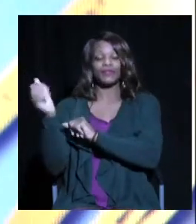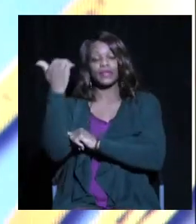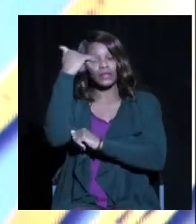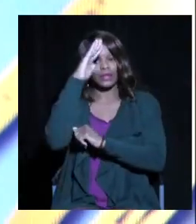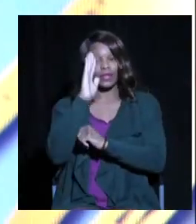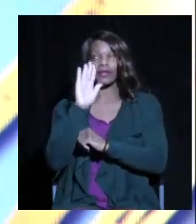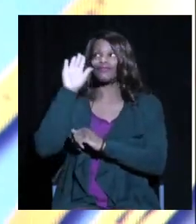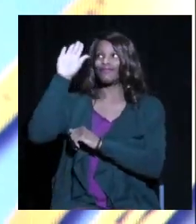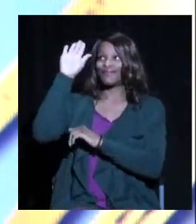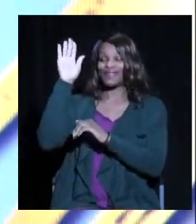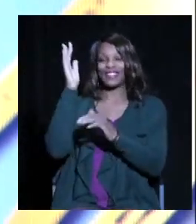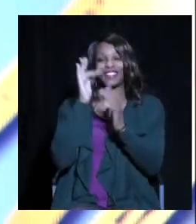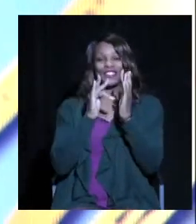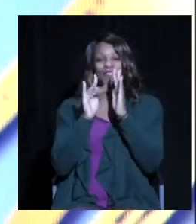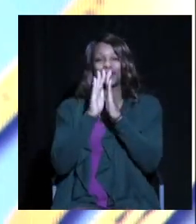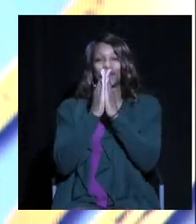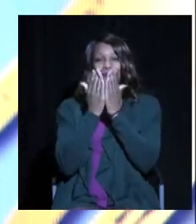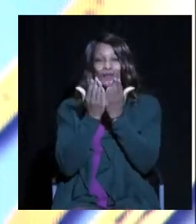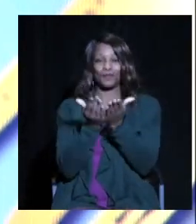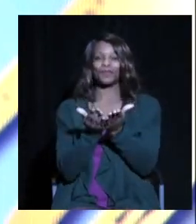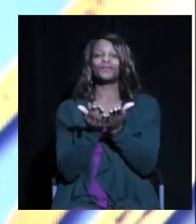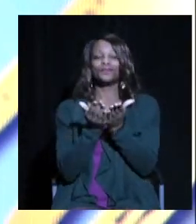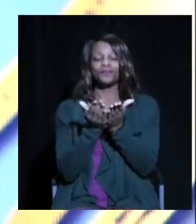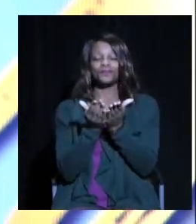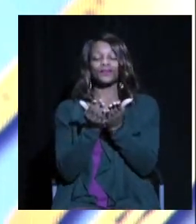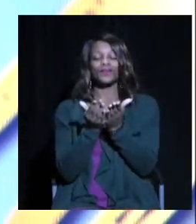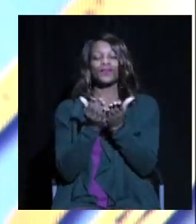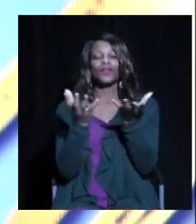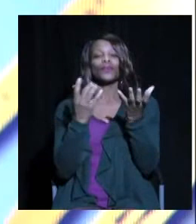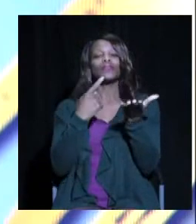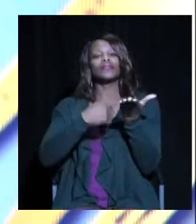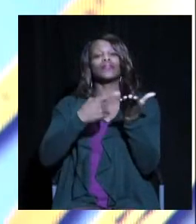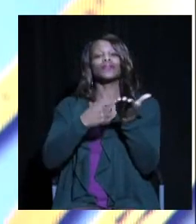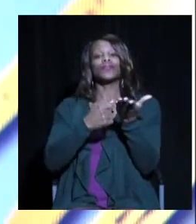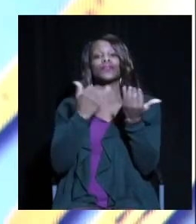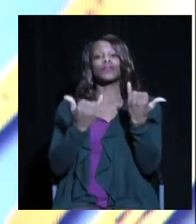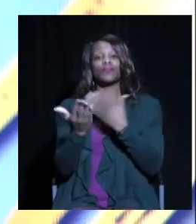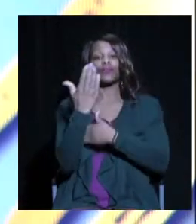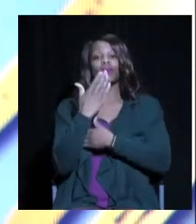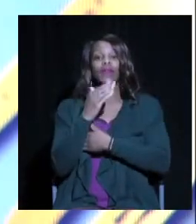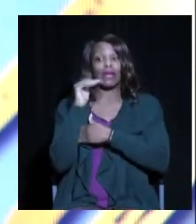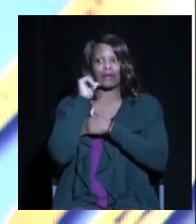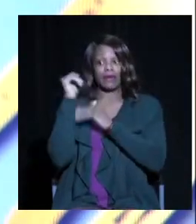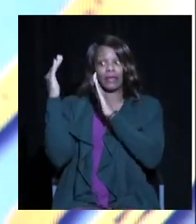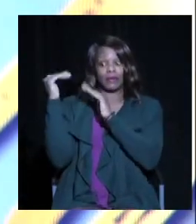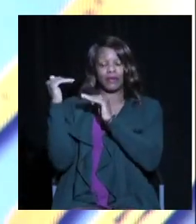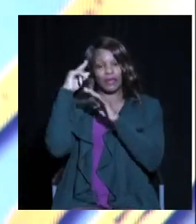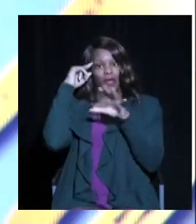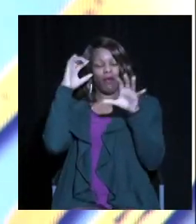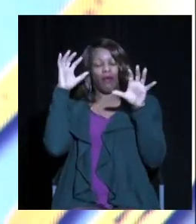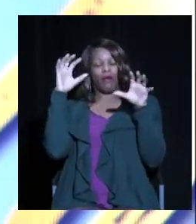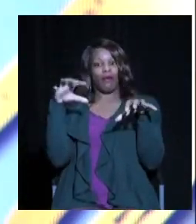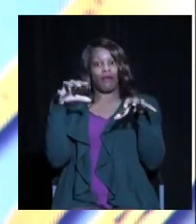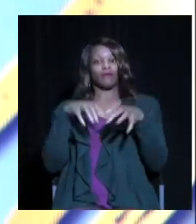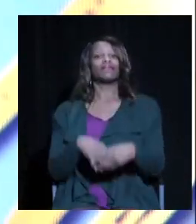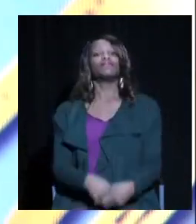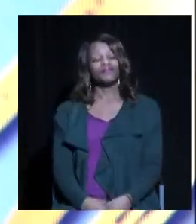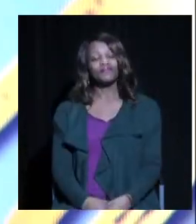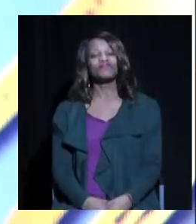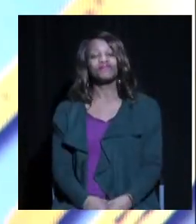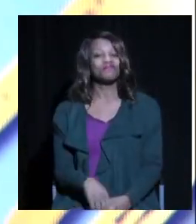word. That's God's word. I want to talk to you this morning about an unexpected surprise.